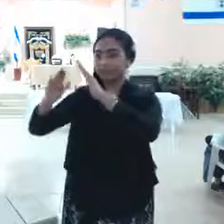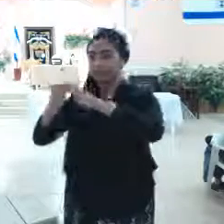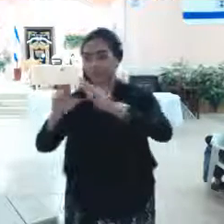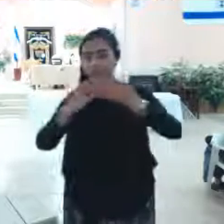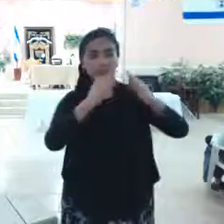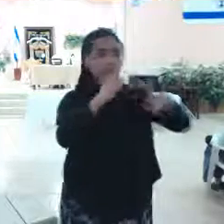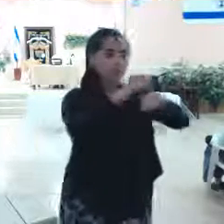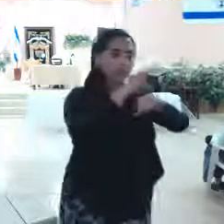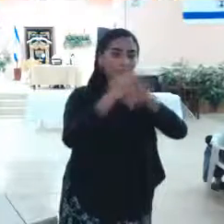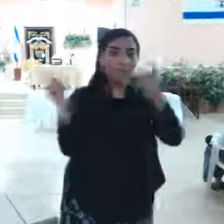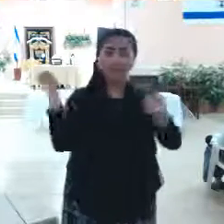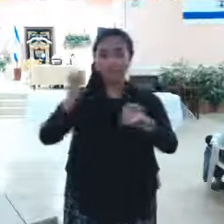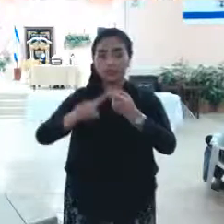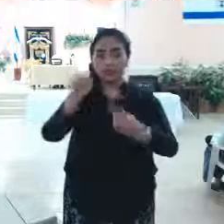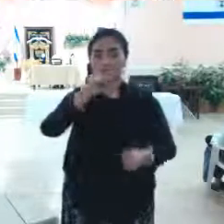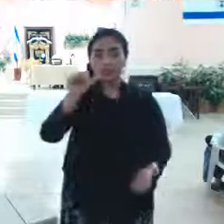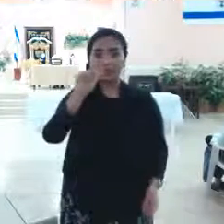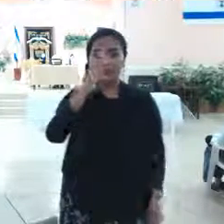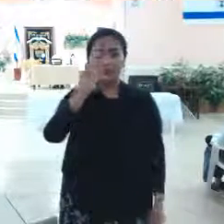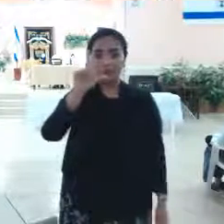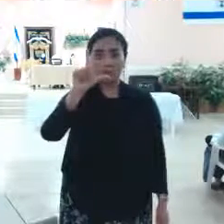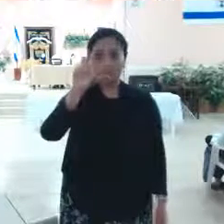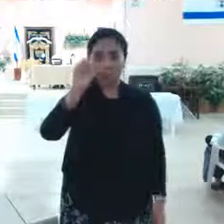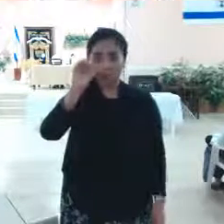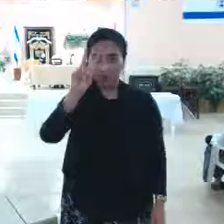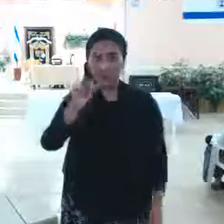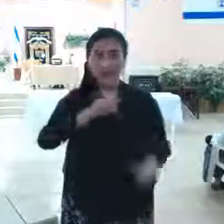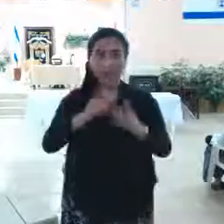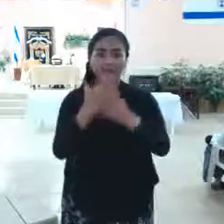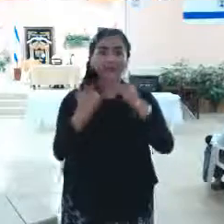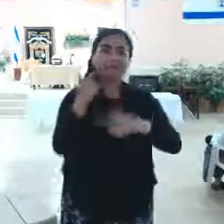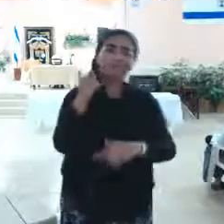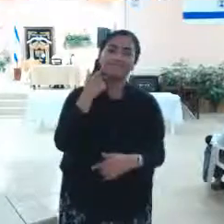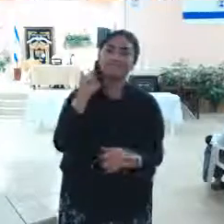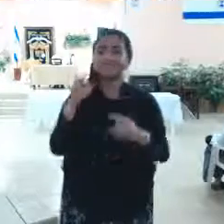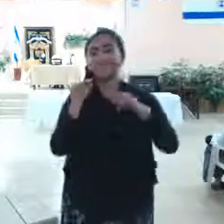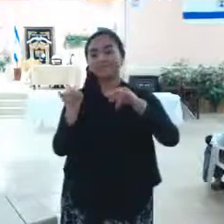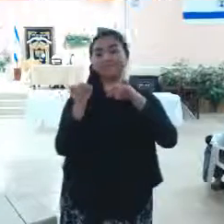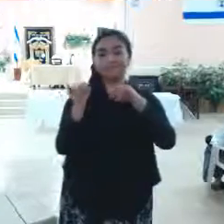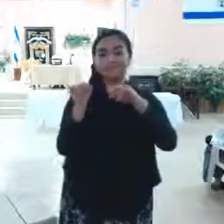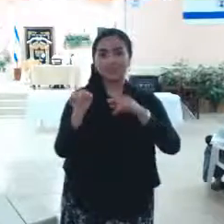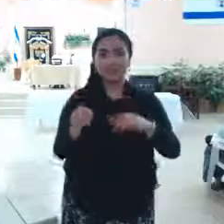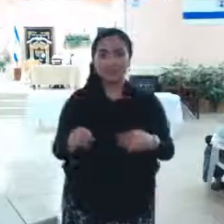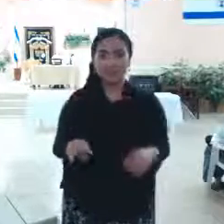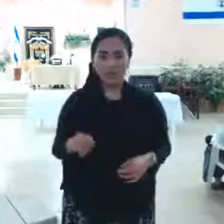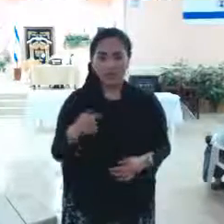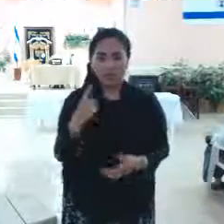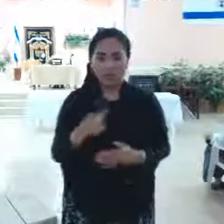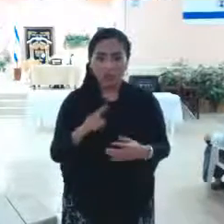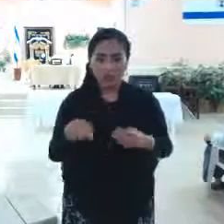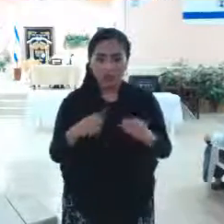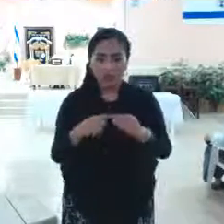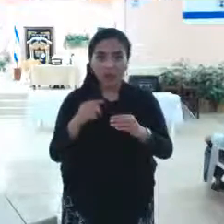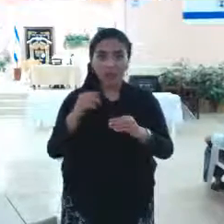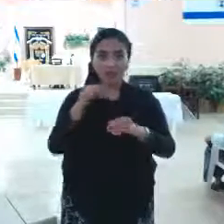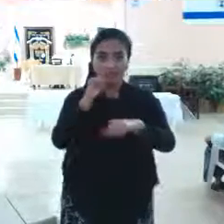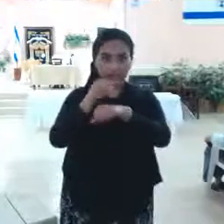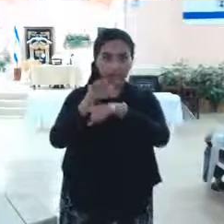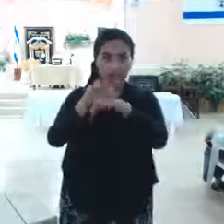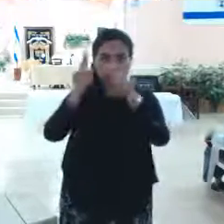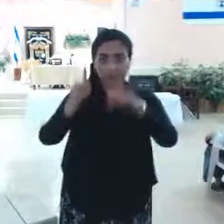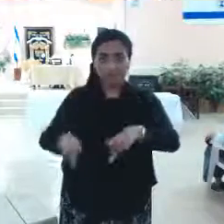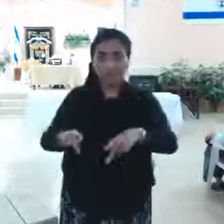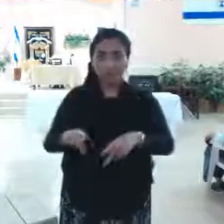city through the country of Ephraim, Manasseh, and Zebulun, but they laughed to scorn and mock them. Of who? Of the